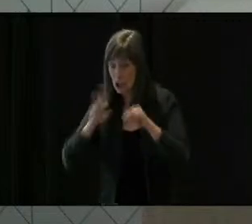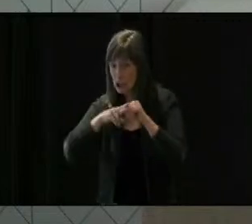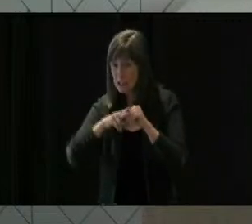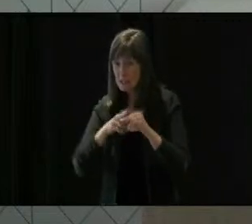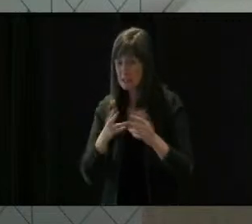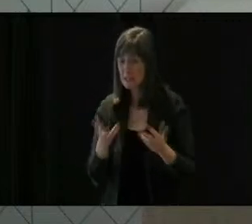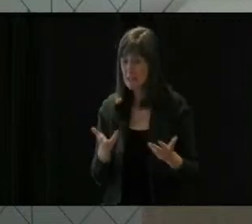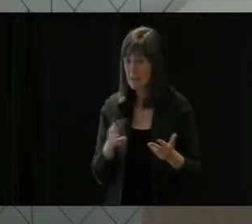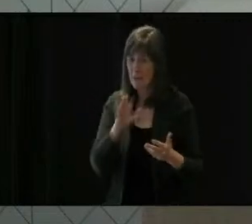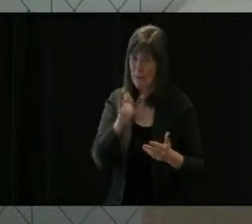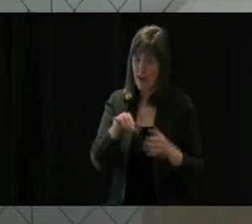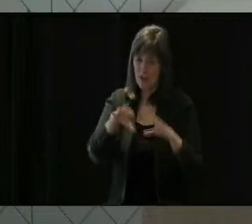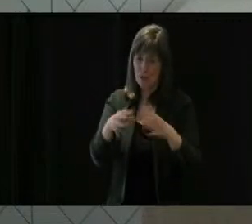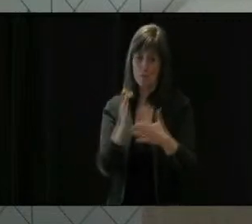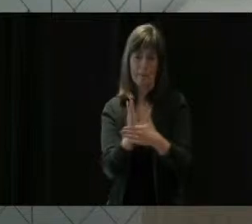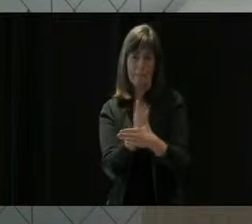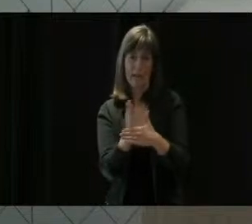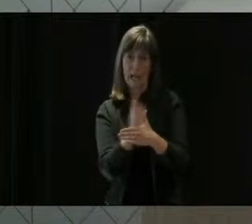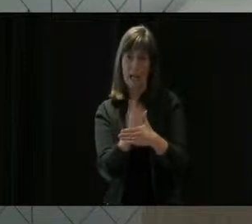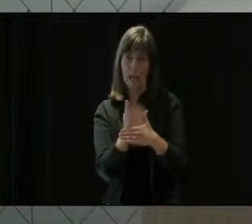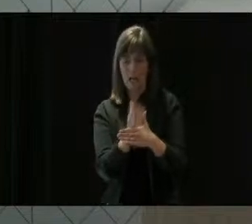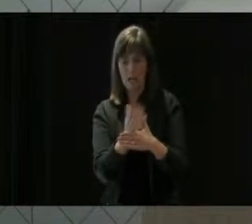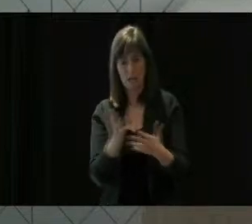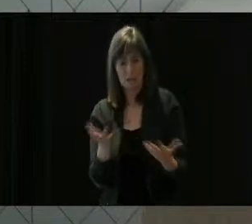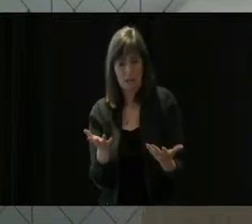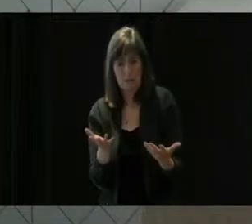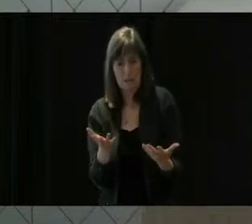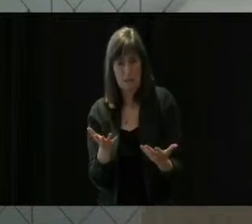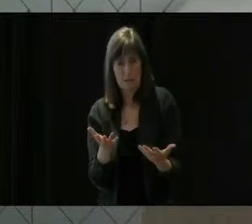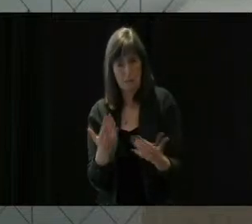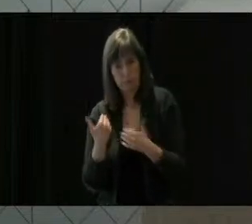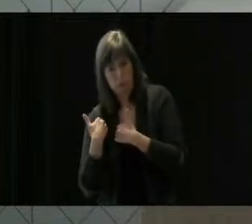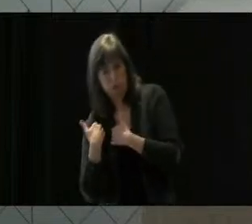say to them when they're already struggling?